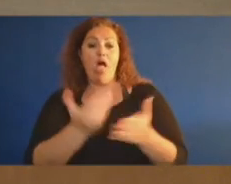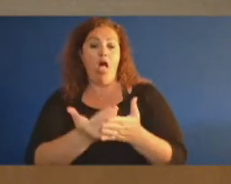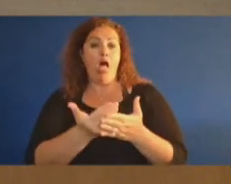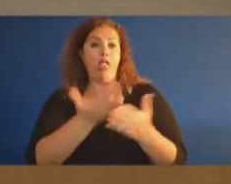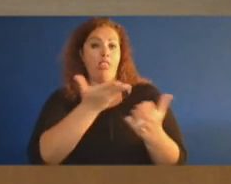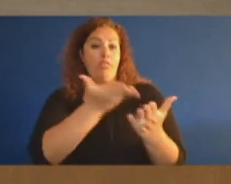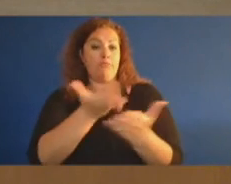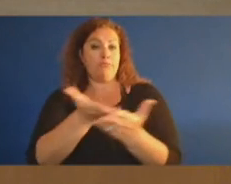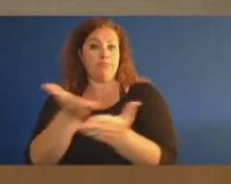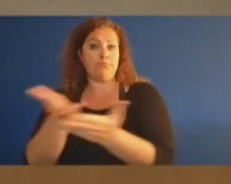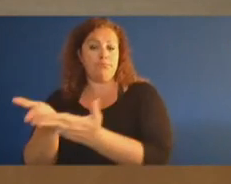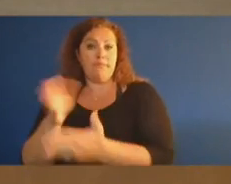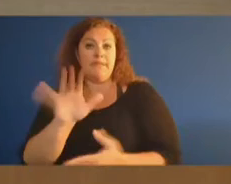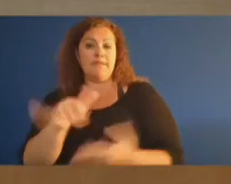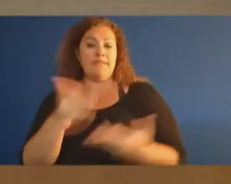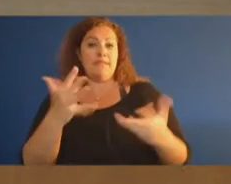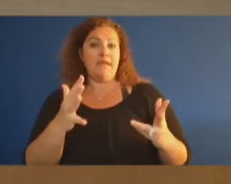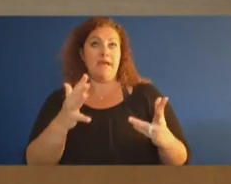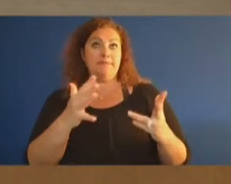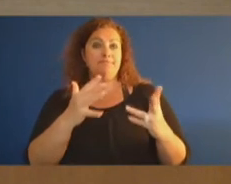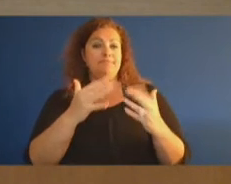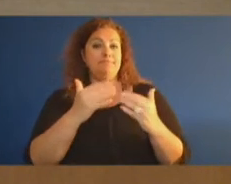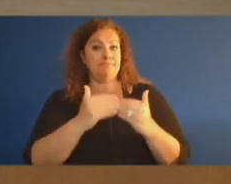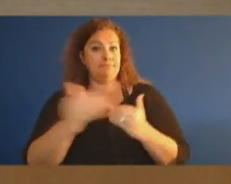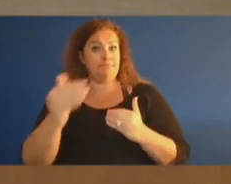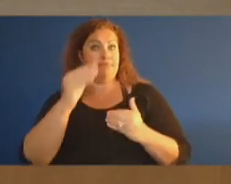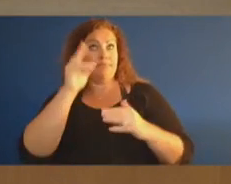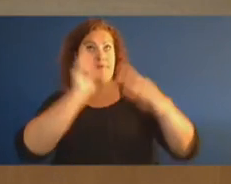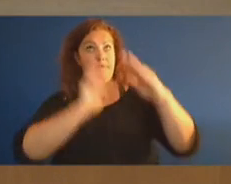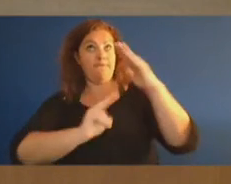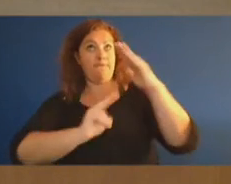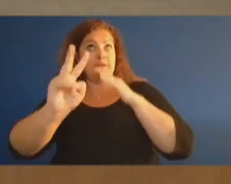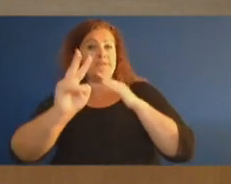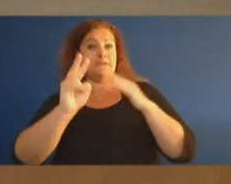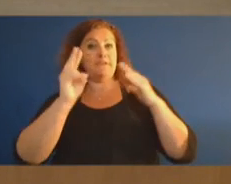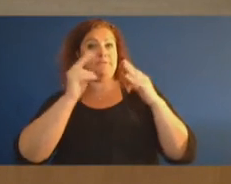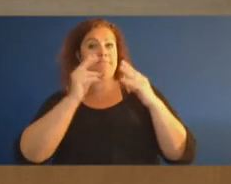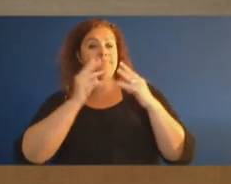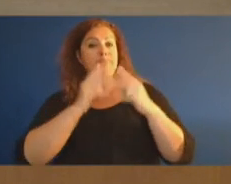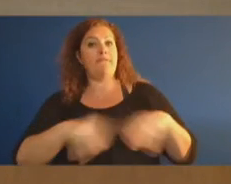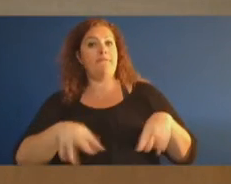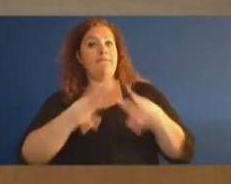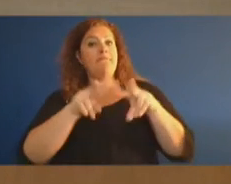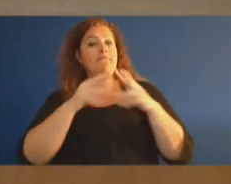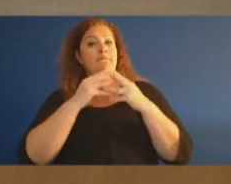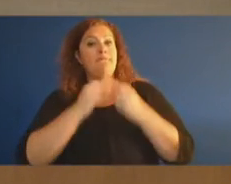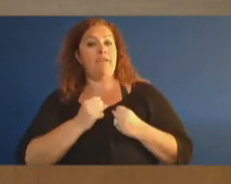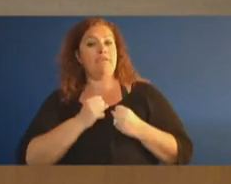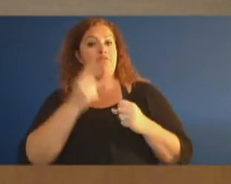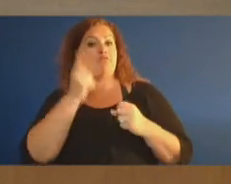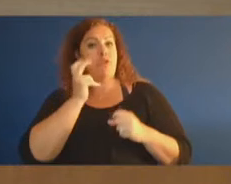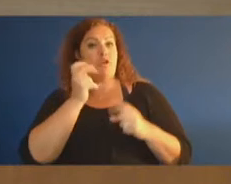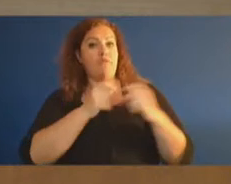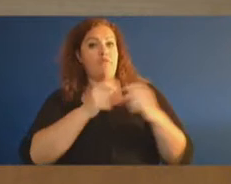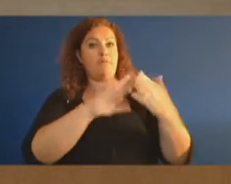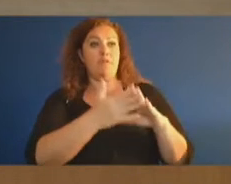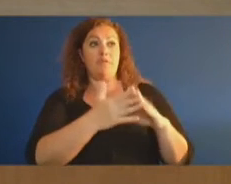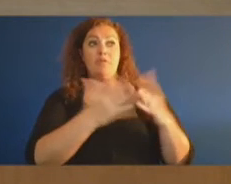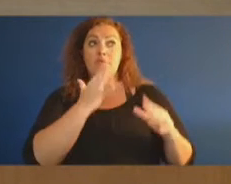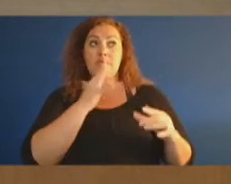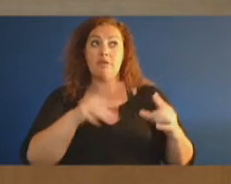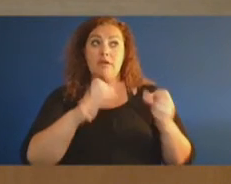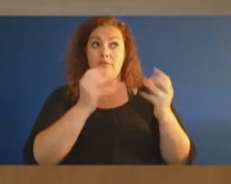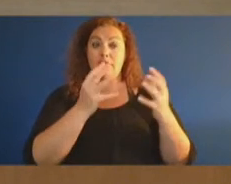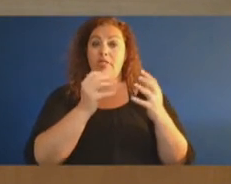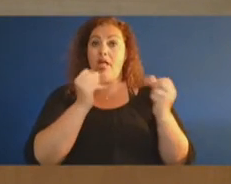that are setting forward a vision and values that we've heard from the community and we did talk to a lot of um community members during those both